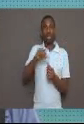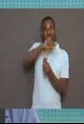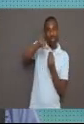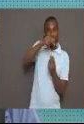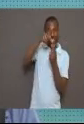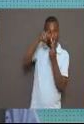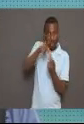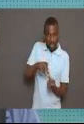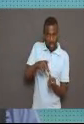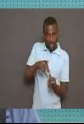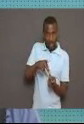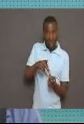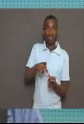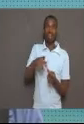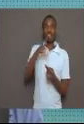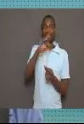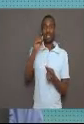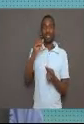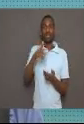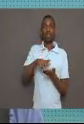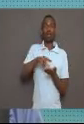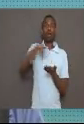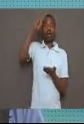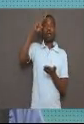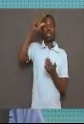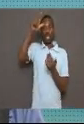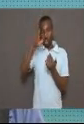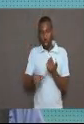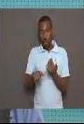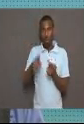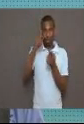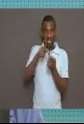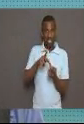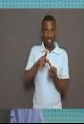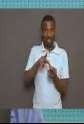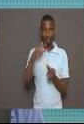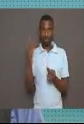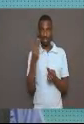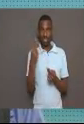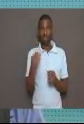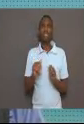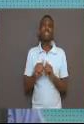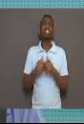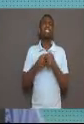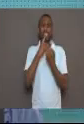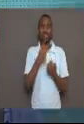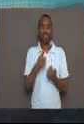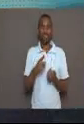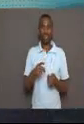high and low pressure, can you explain how respiration works?